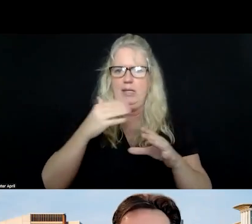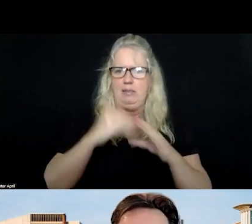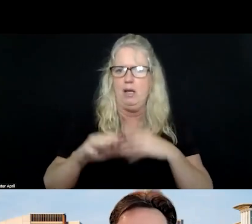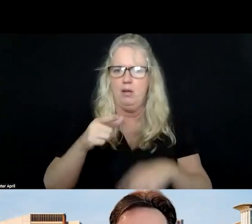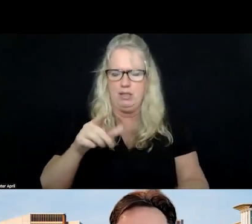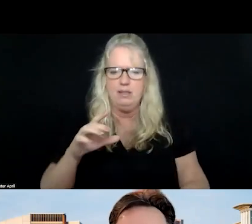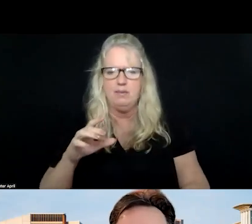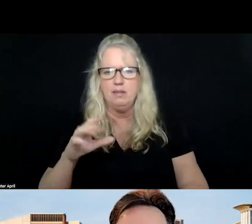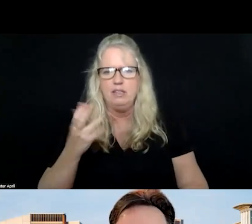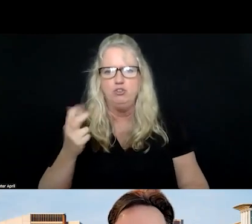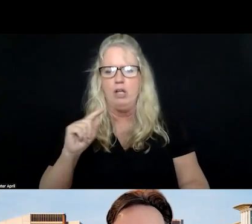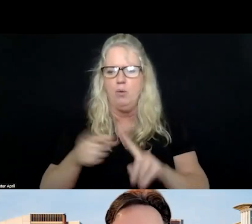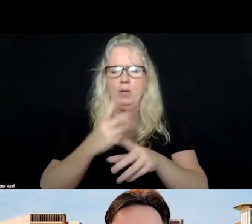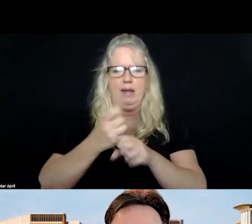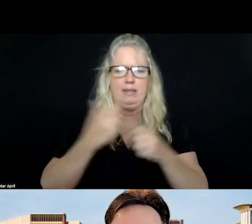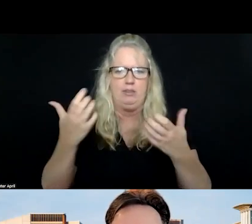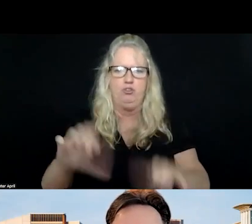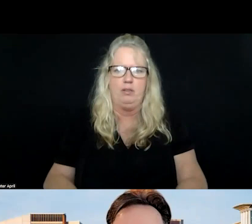Next slide.